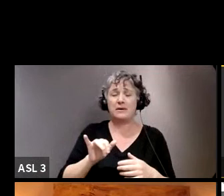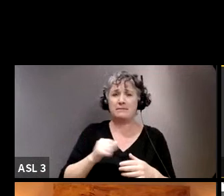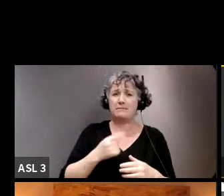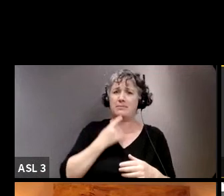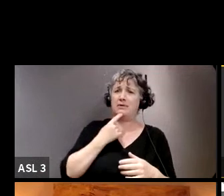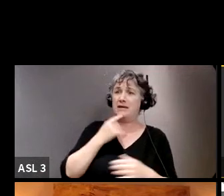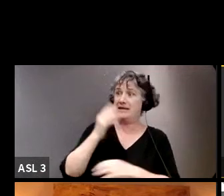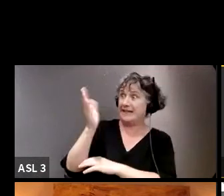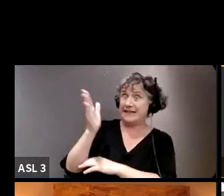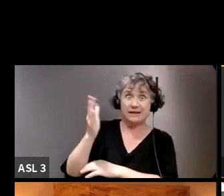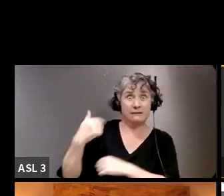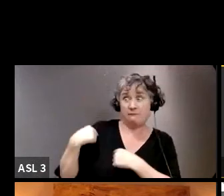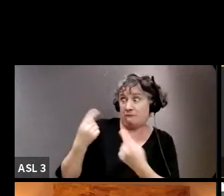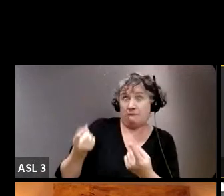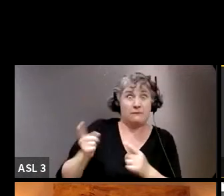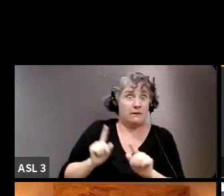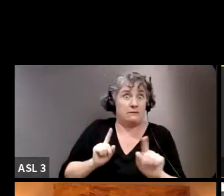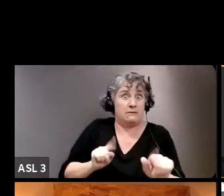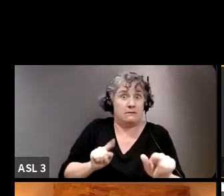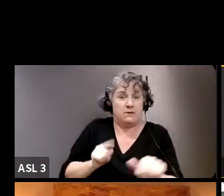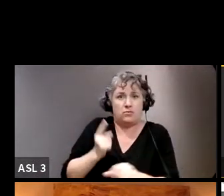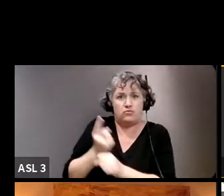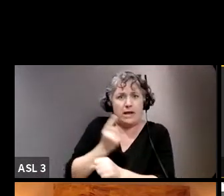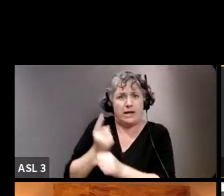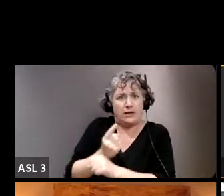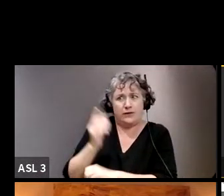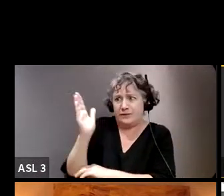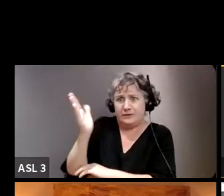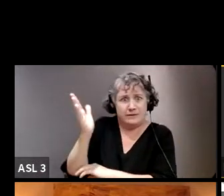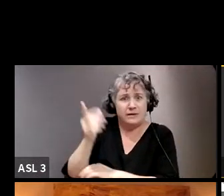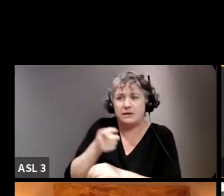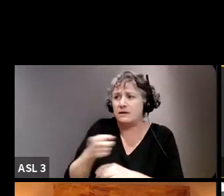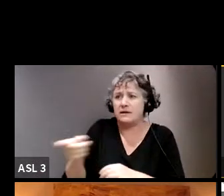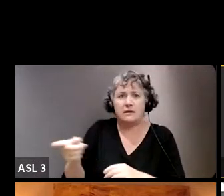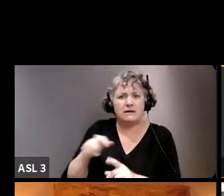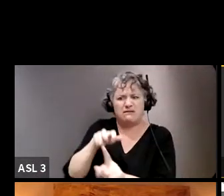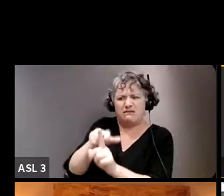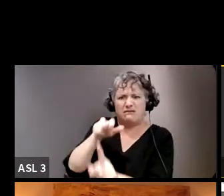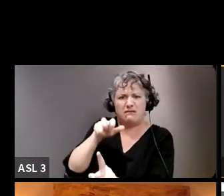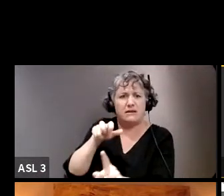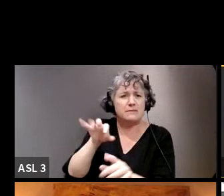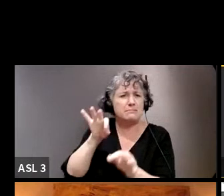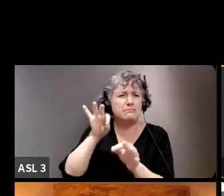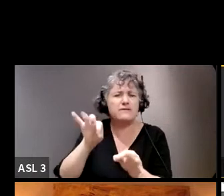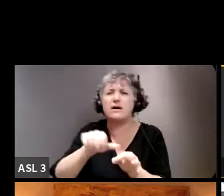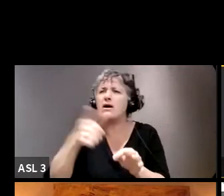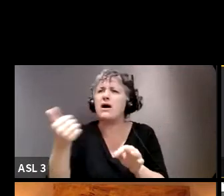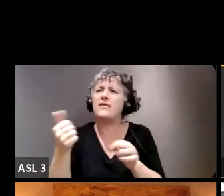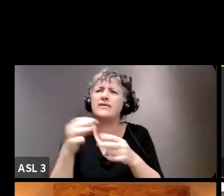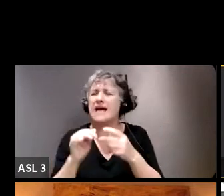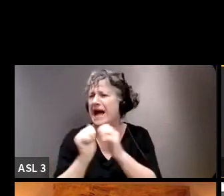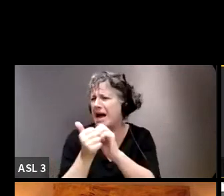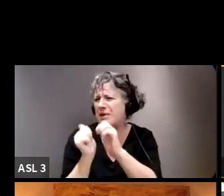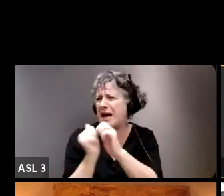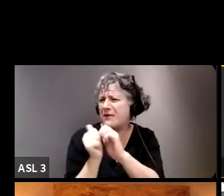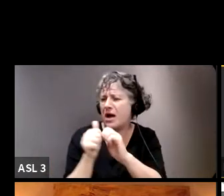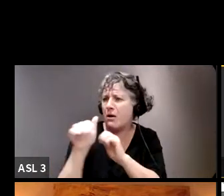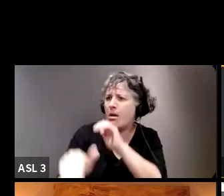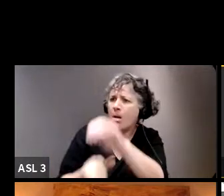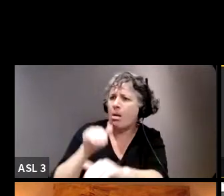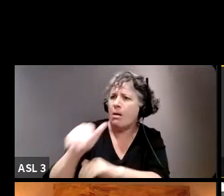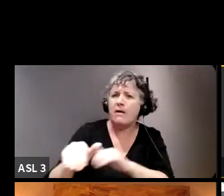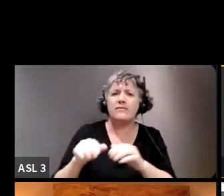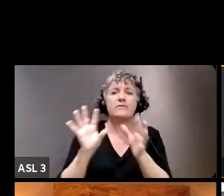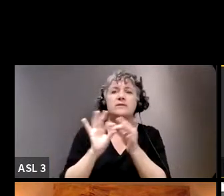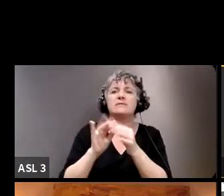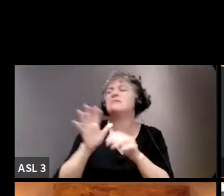who've been regular speakers at these meetings be constantly put on the spot to name perfect complex alternatives to policing and then have their responses muted